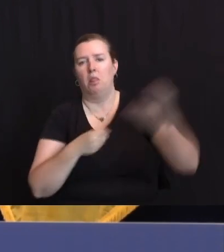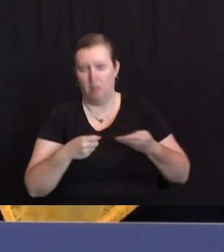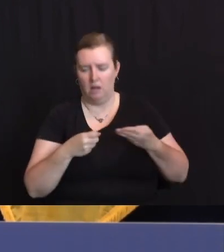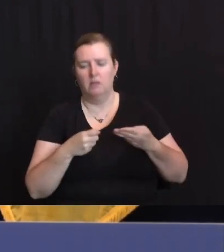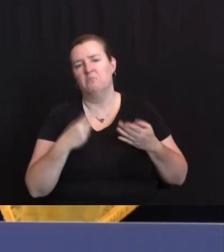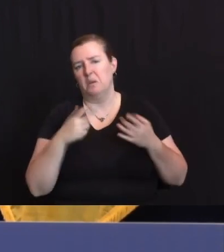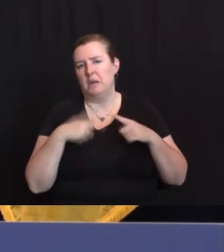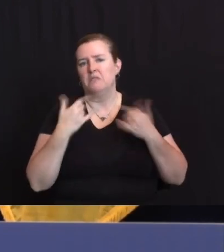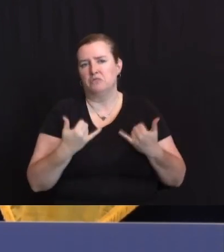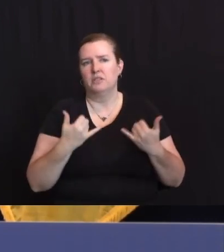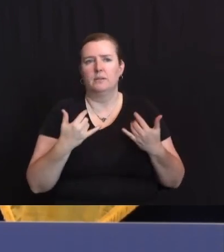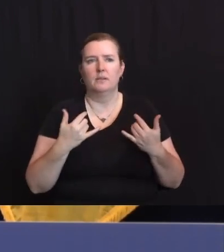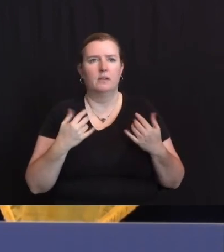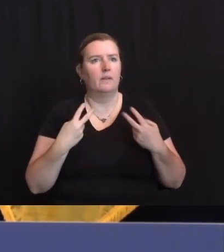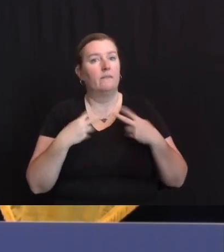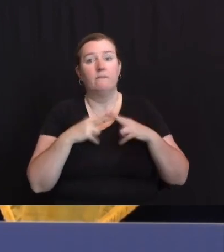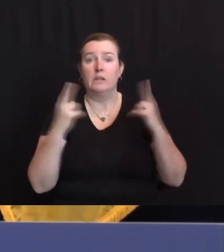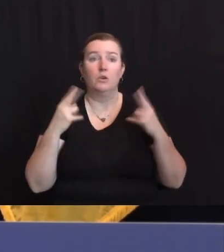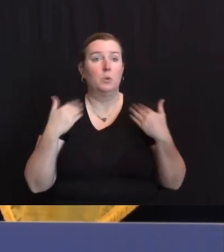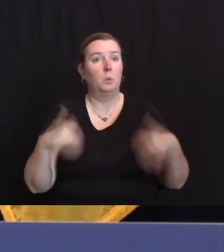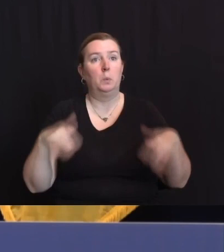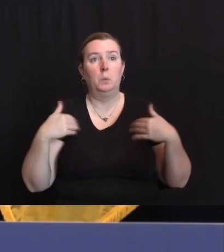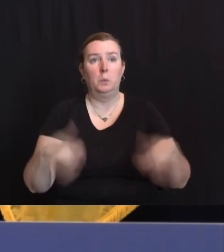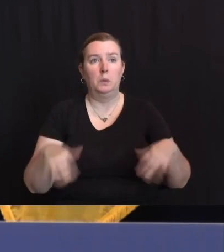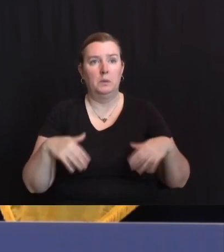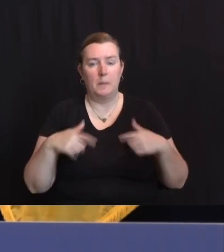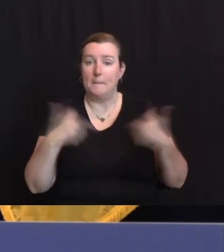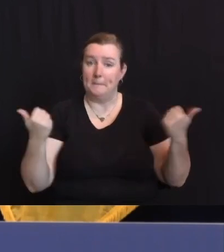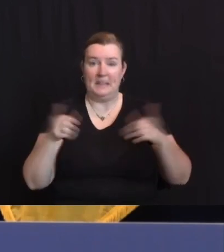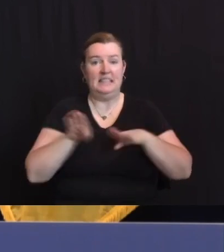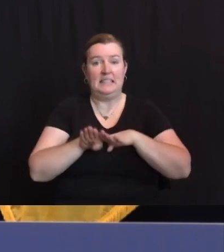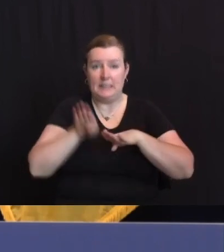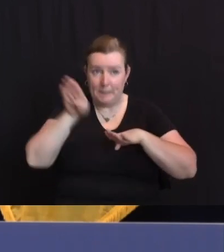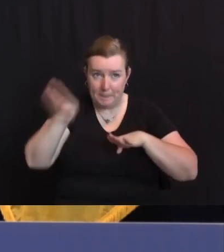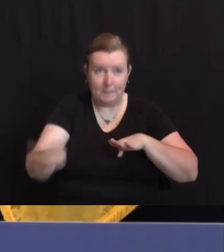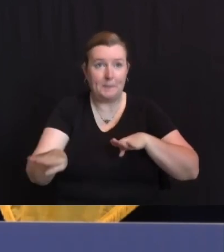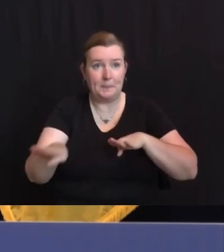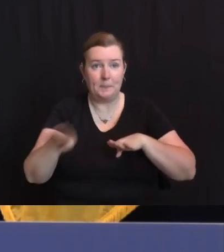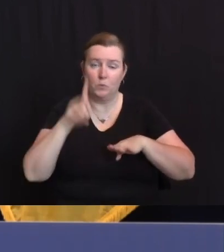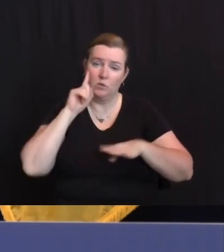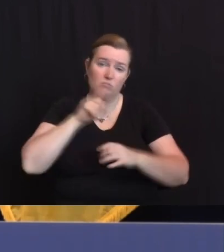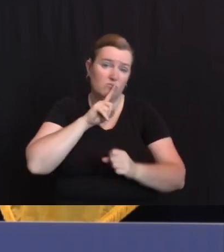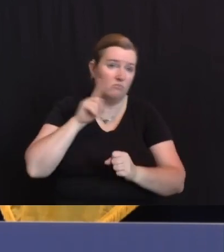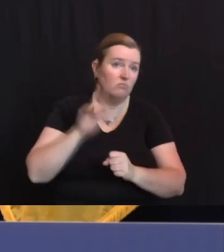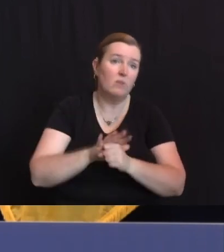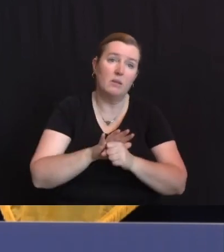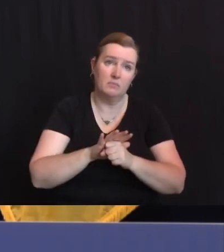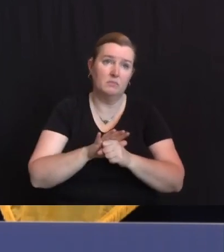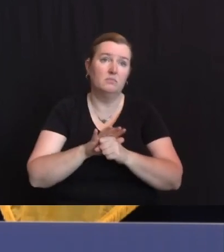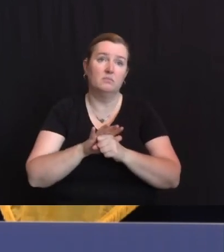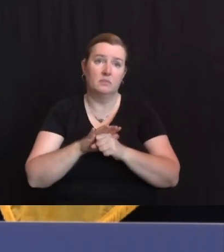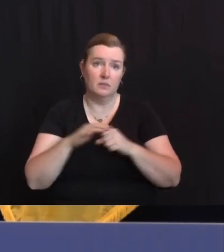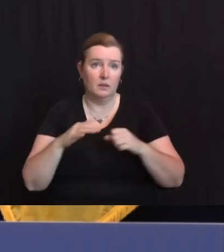incredibly, that these are big steps forward to make sure that we live, we learn, that we can